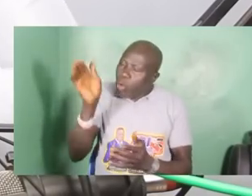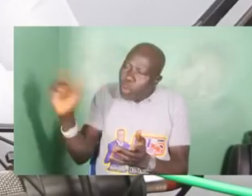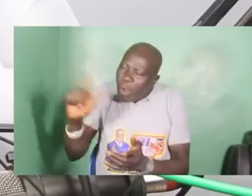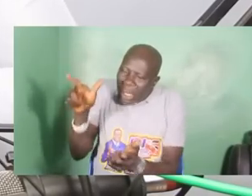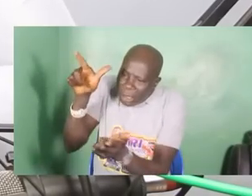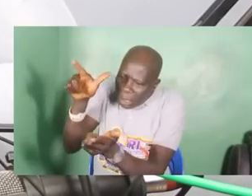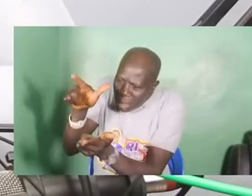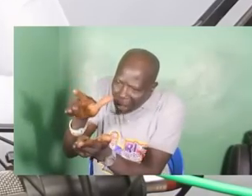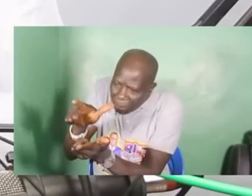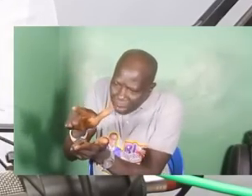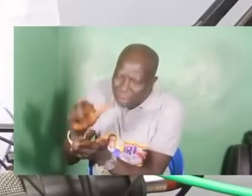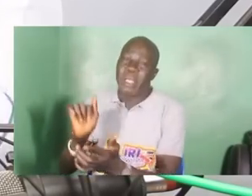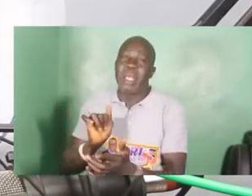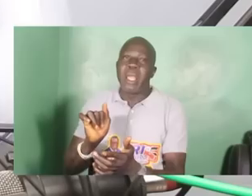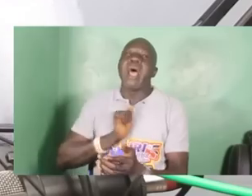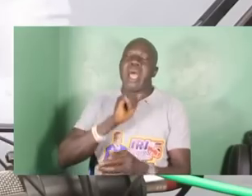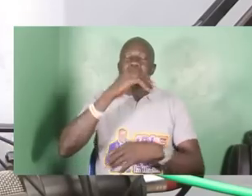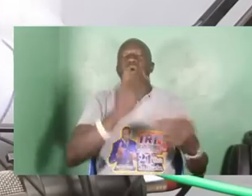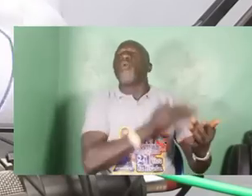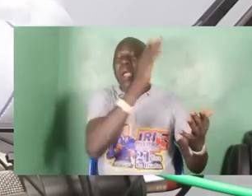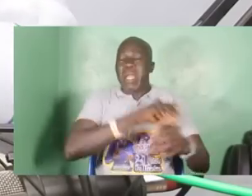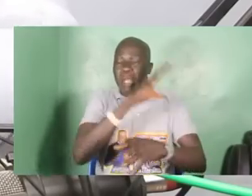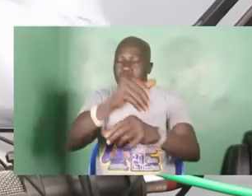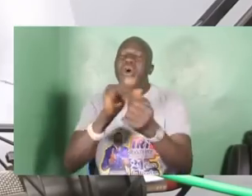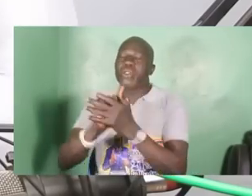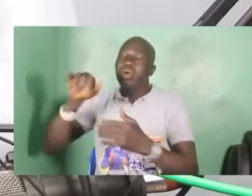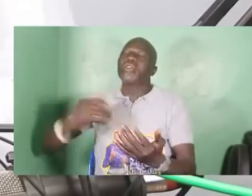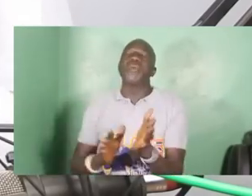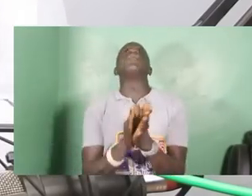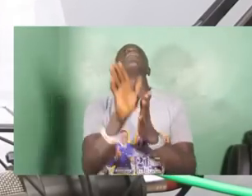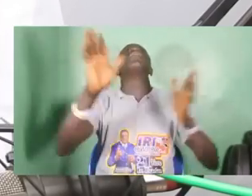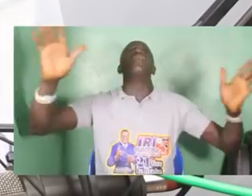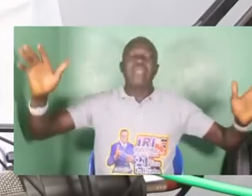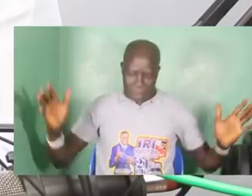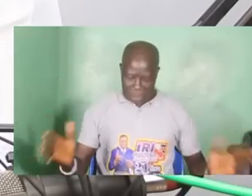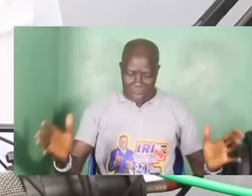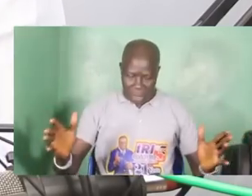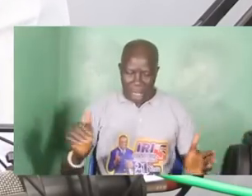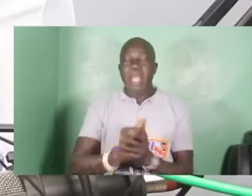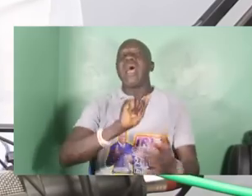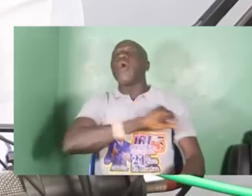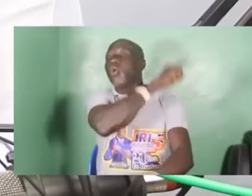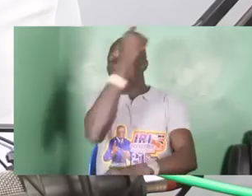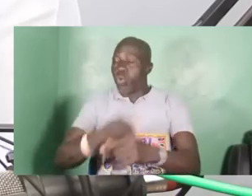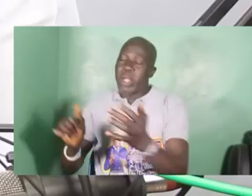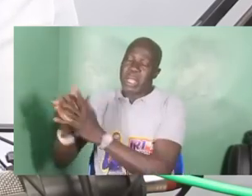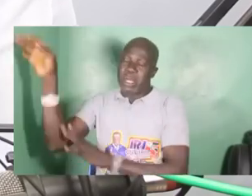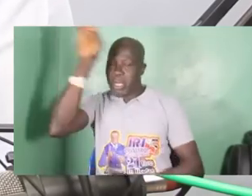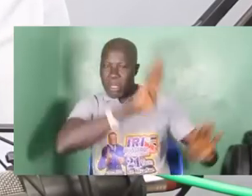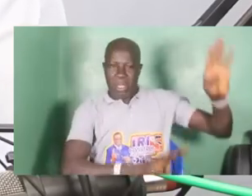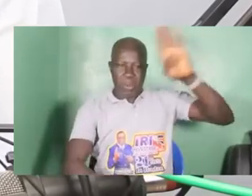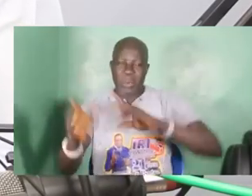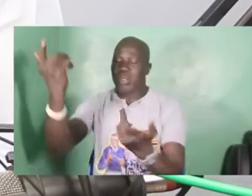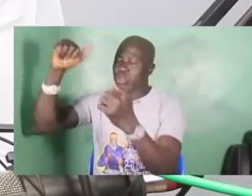I must add my limitation. When I go to the realm of apostle, when battle is stopped, that's where it